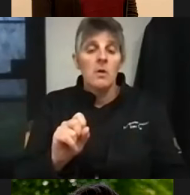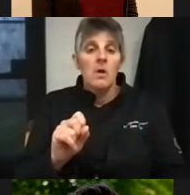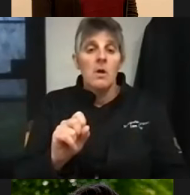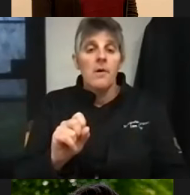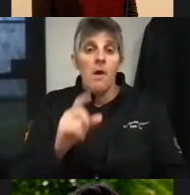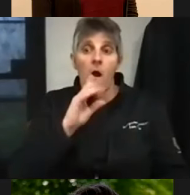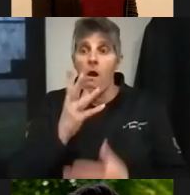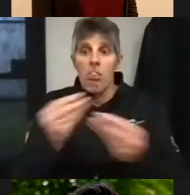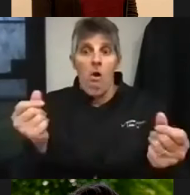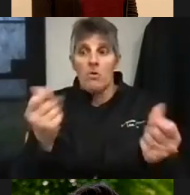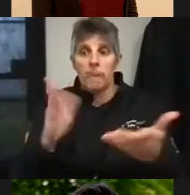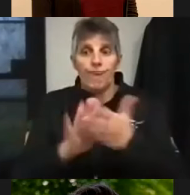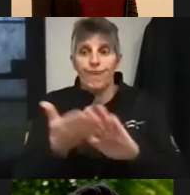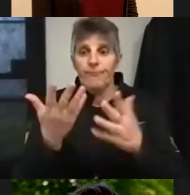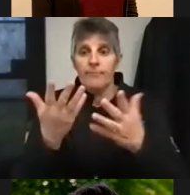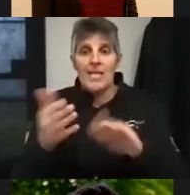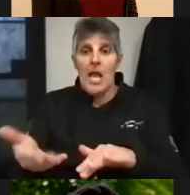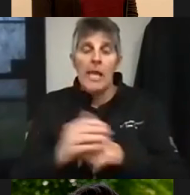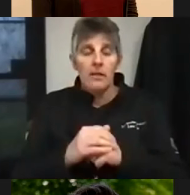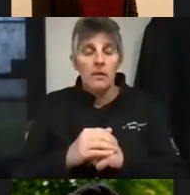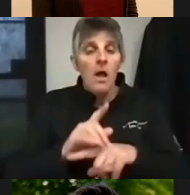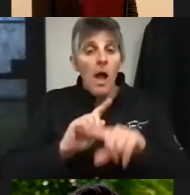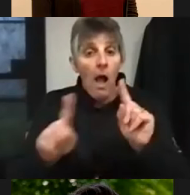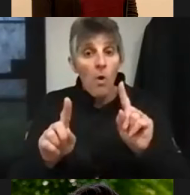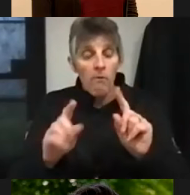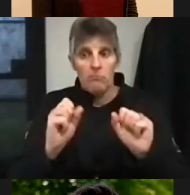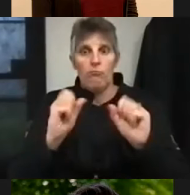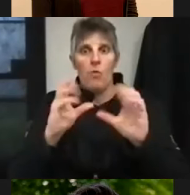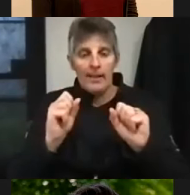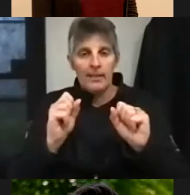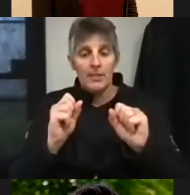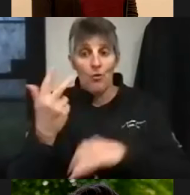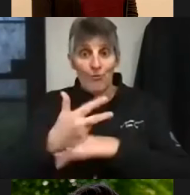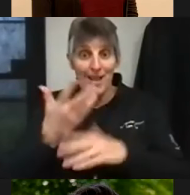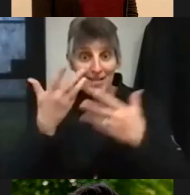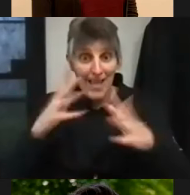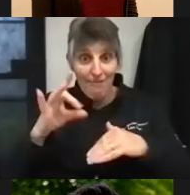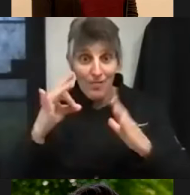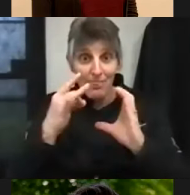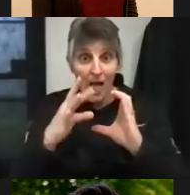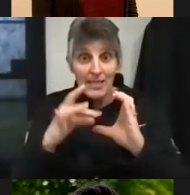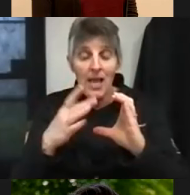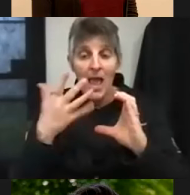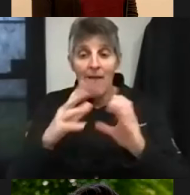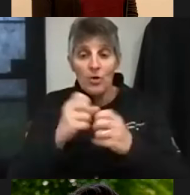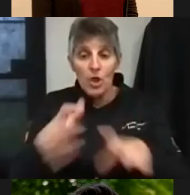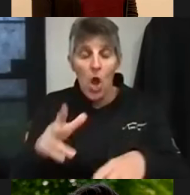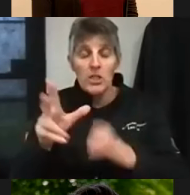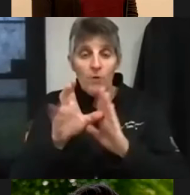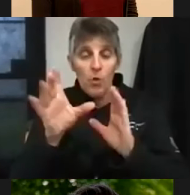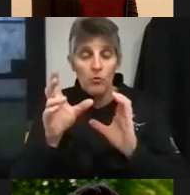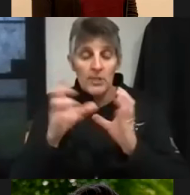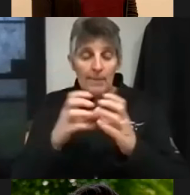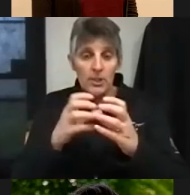are lost, they died. However, miraculously, so 3 days after light, after loss of photoreceptor cells,